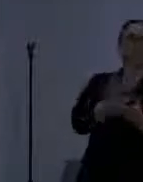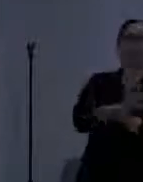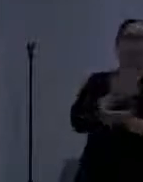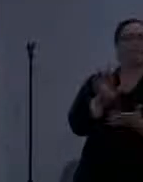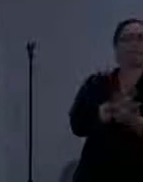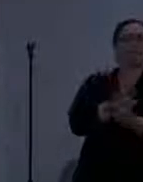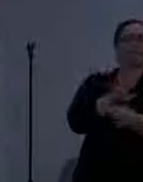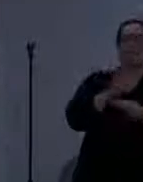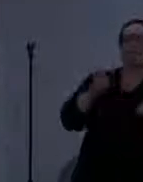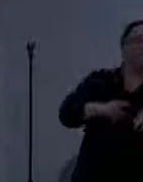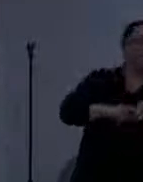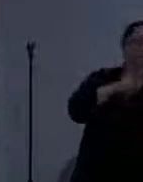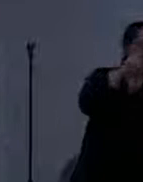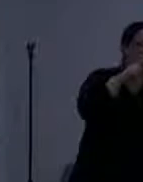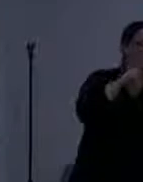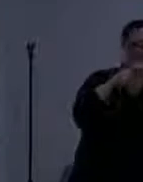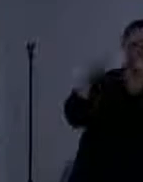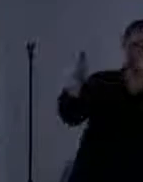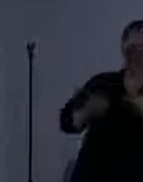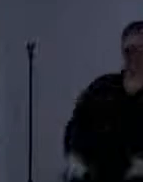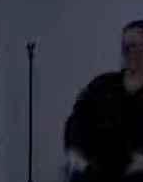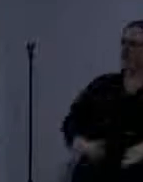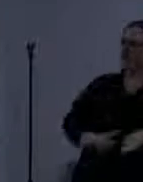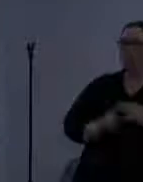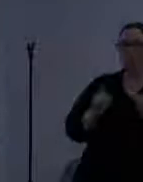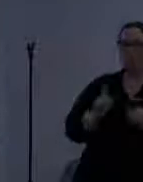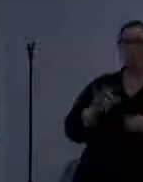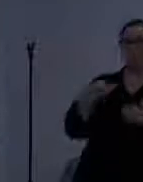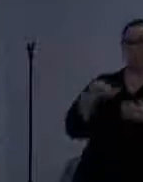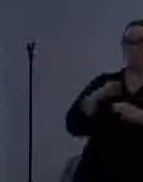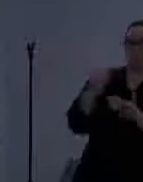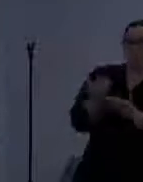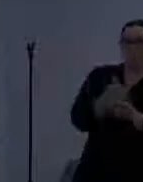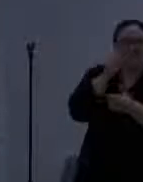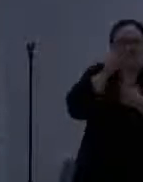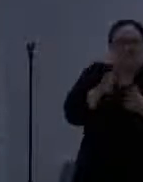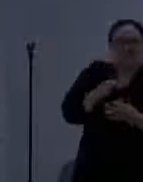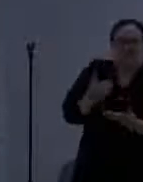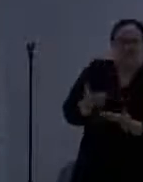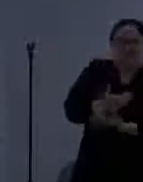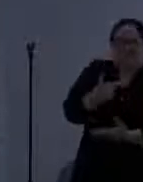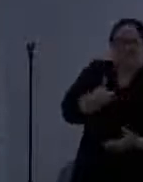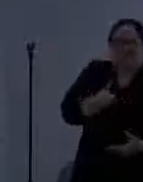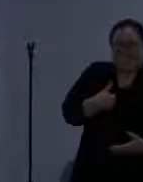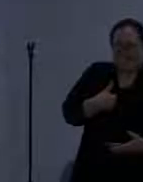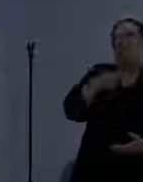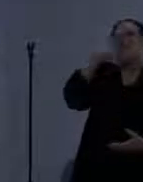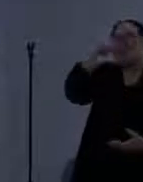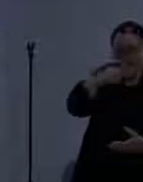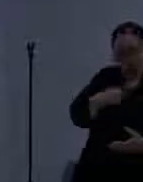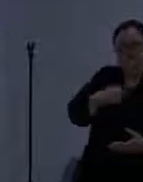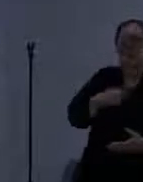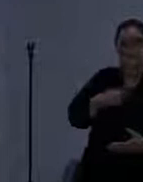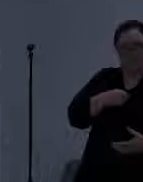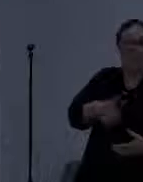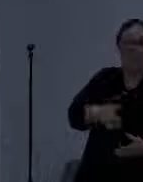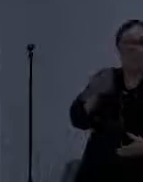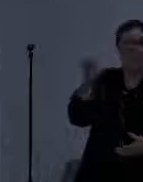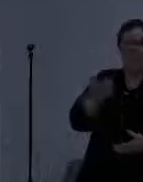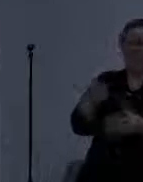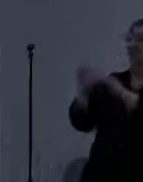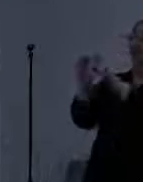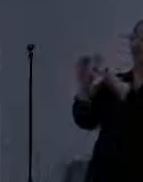every NDIS provider also must have, if they're registered, an effective complaints management and